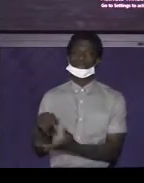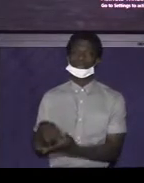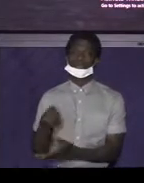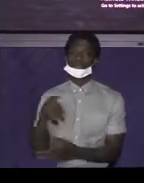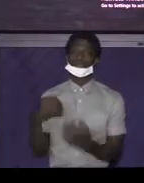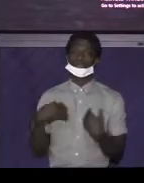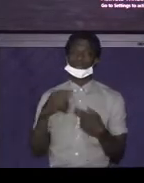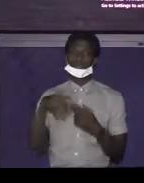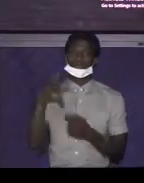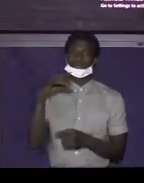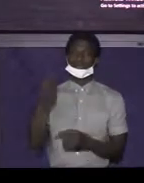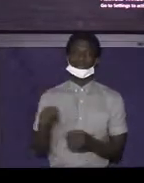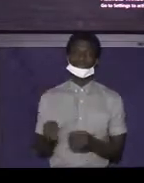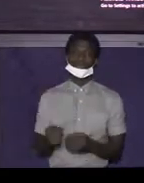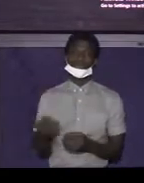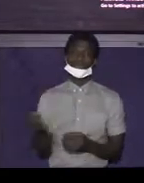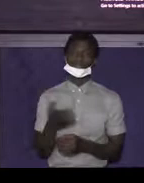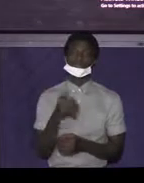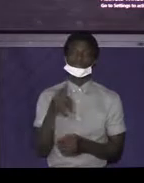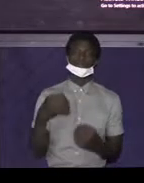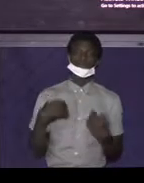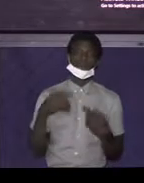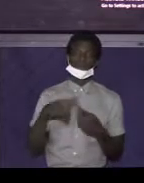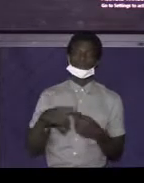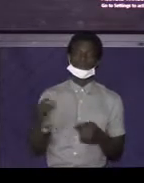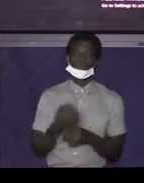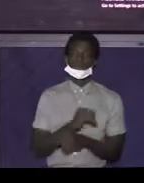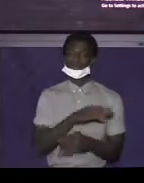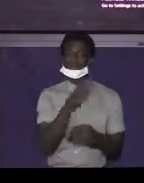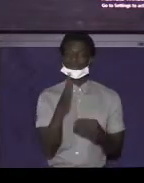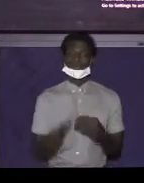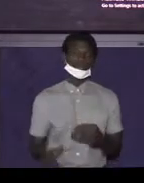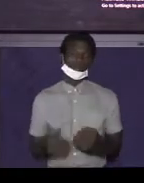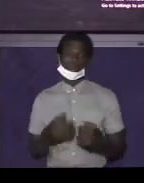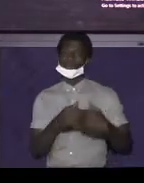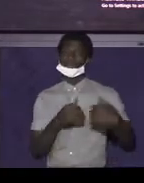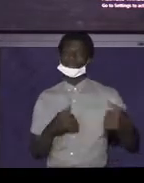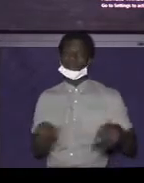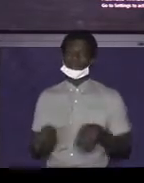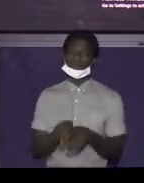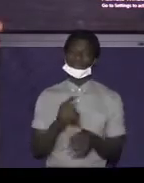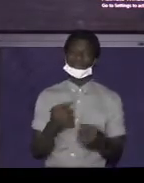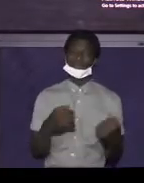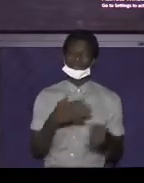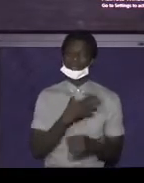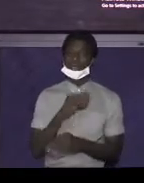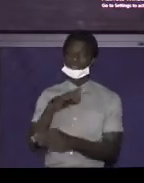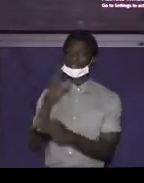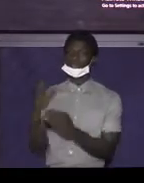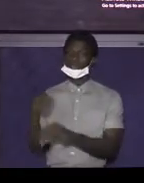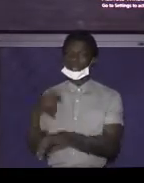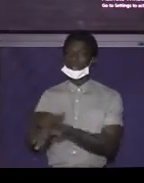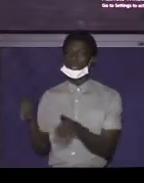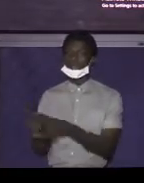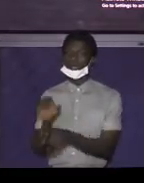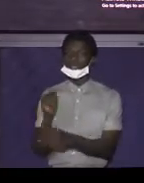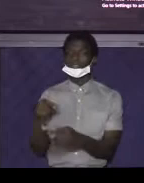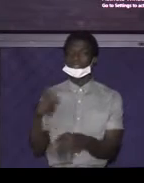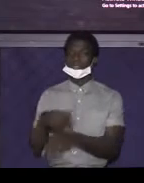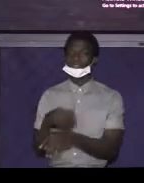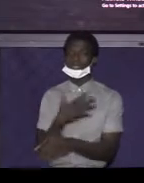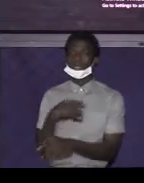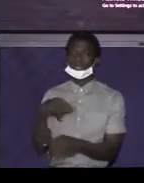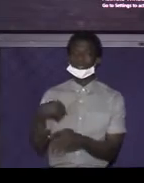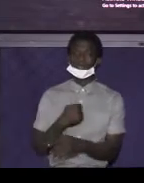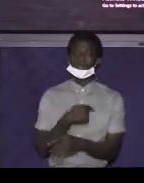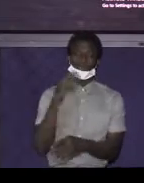to find the average speed, we have to take the total distance as the distance, then we take the total time as the time, and then